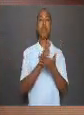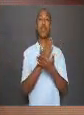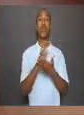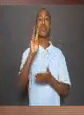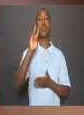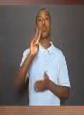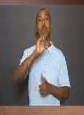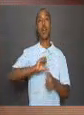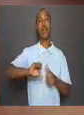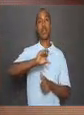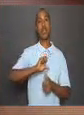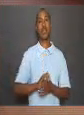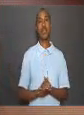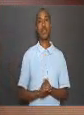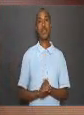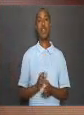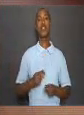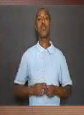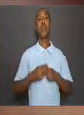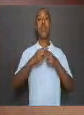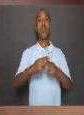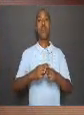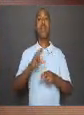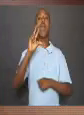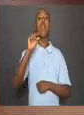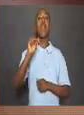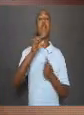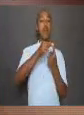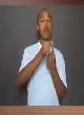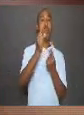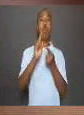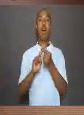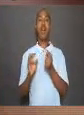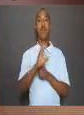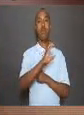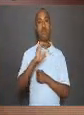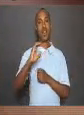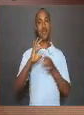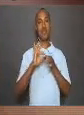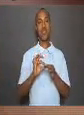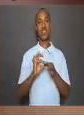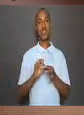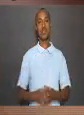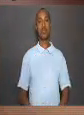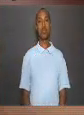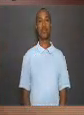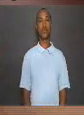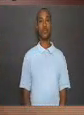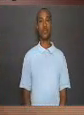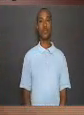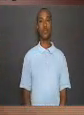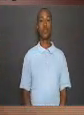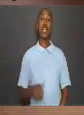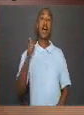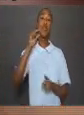the two atoms is called a nonpolar covalent bond. In